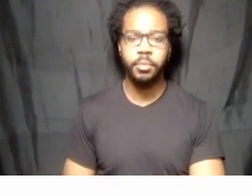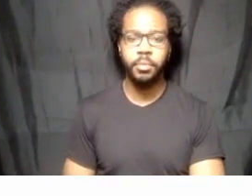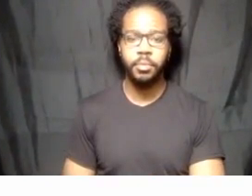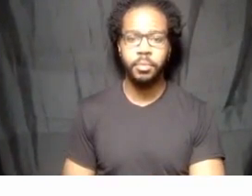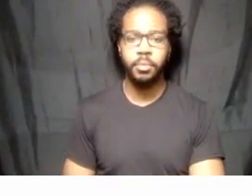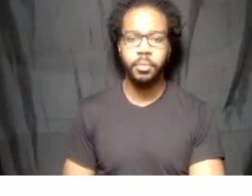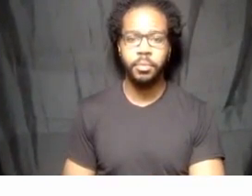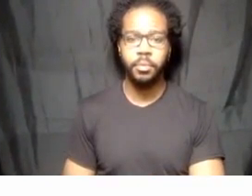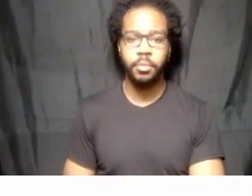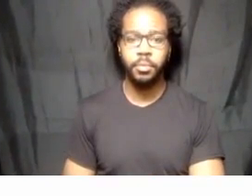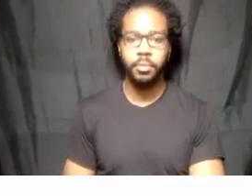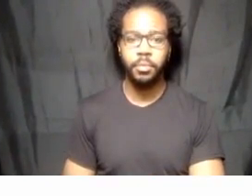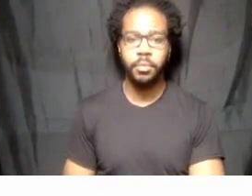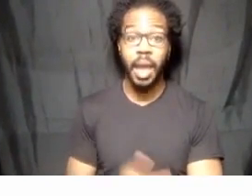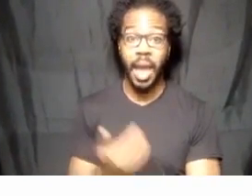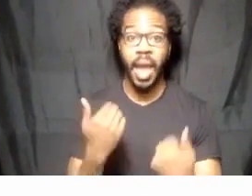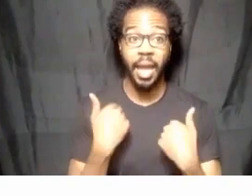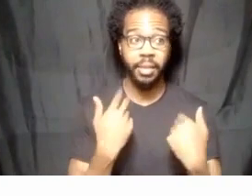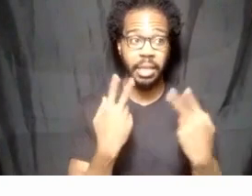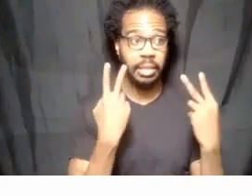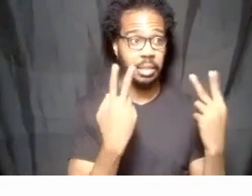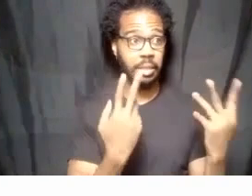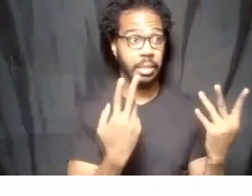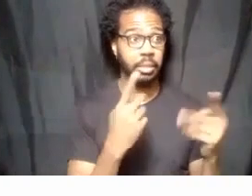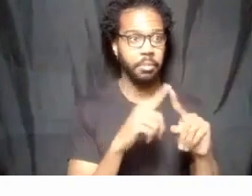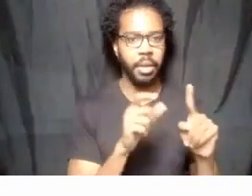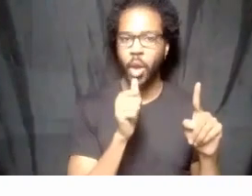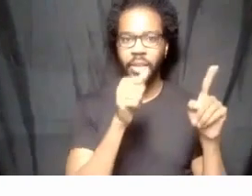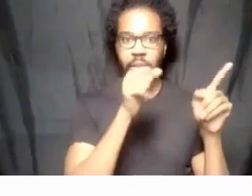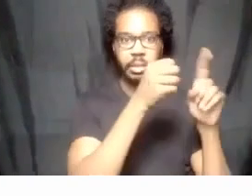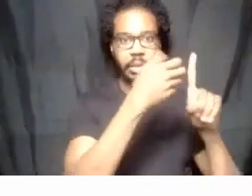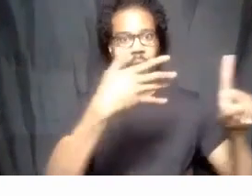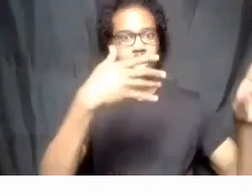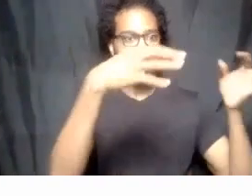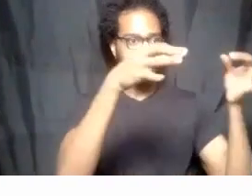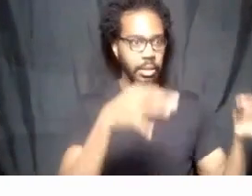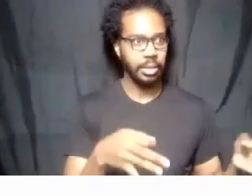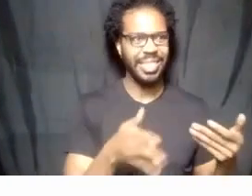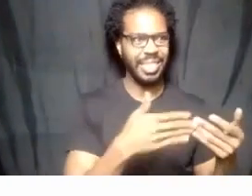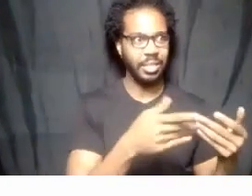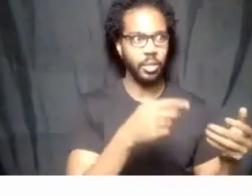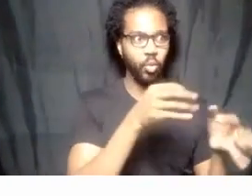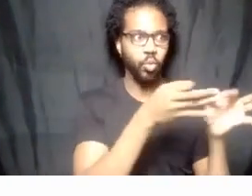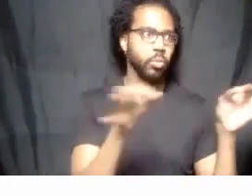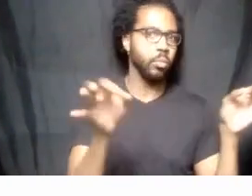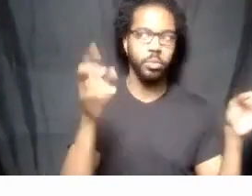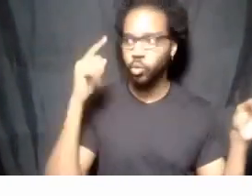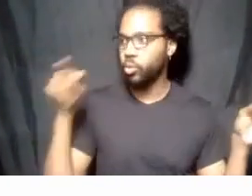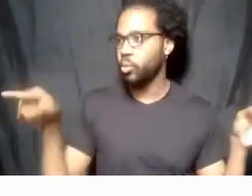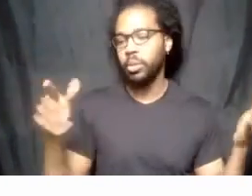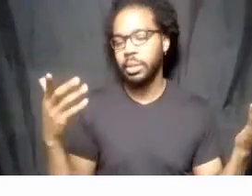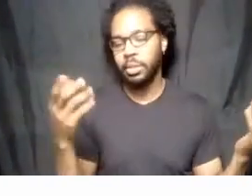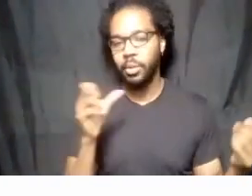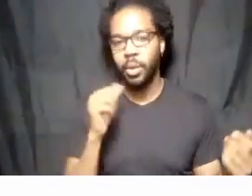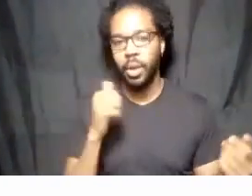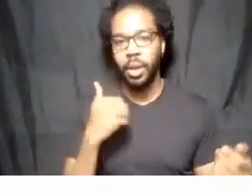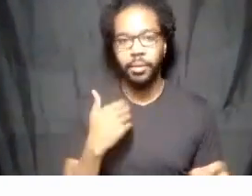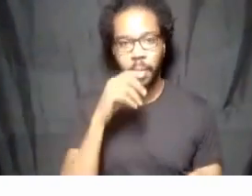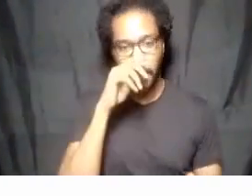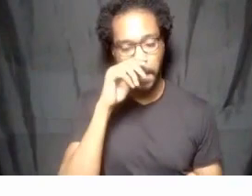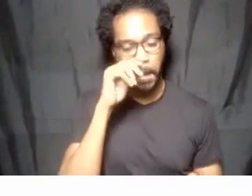I have it in front of me, but I don't have it broken down so that I could easily just read it out to people in terms of